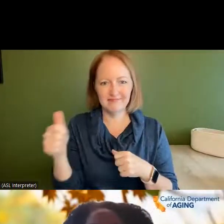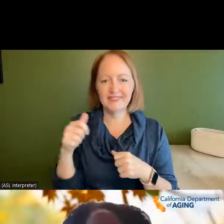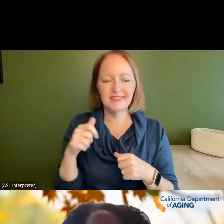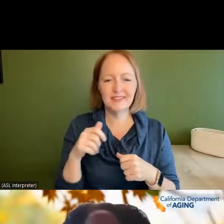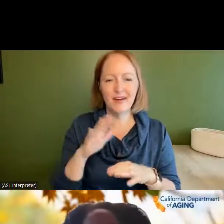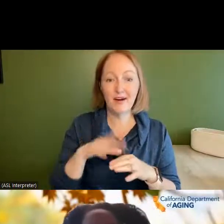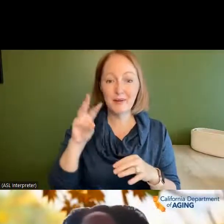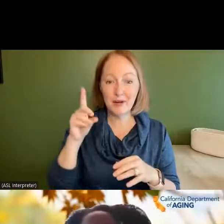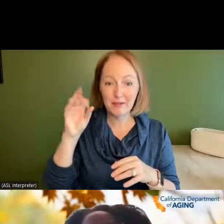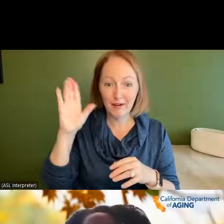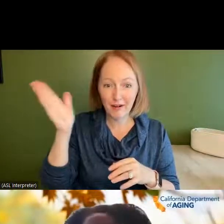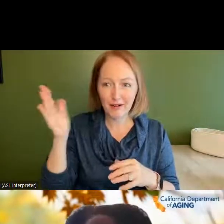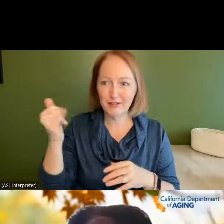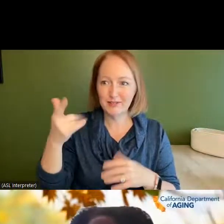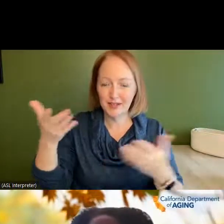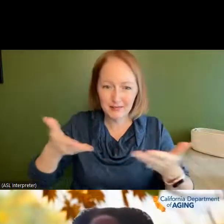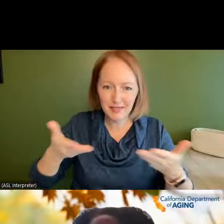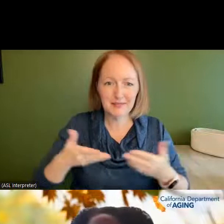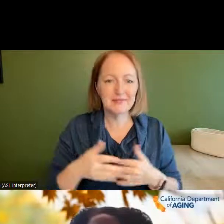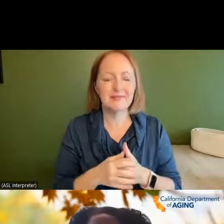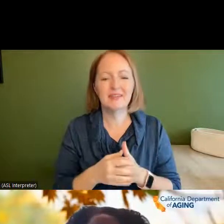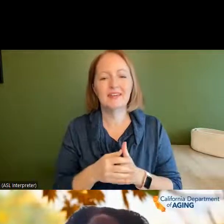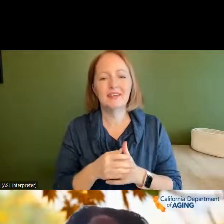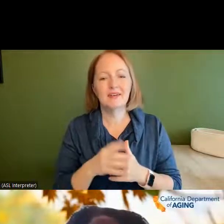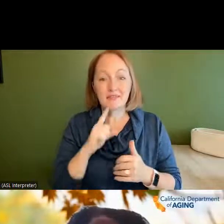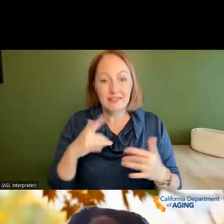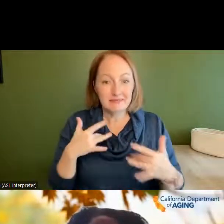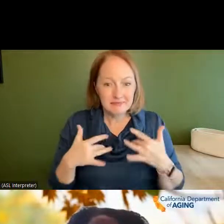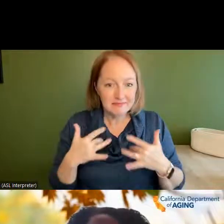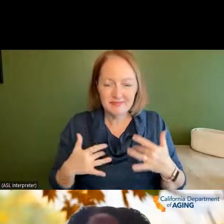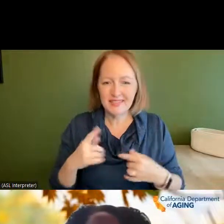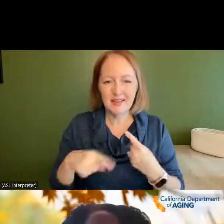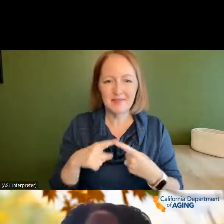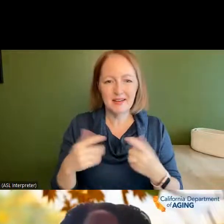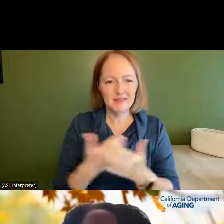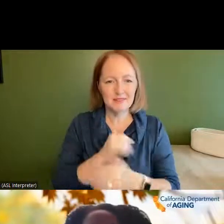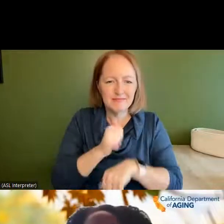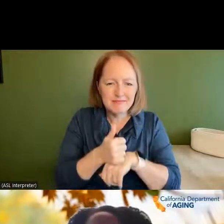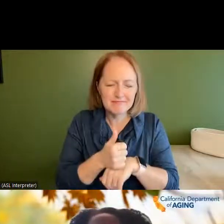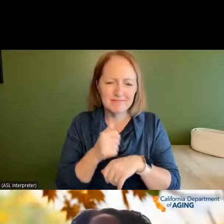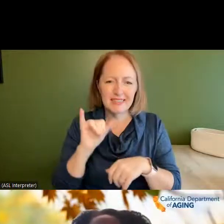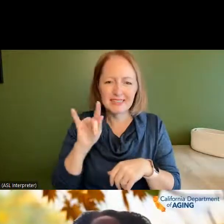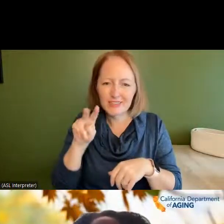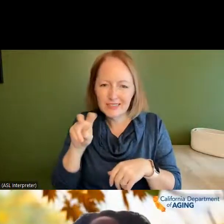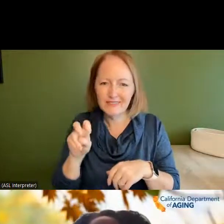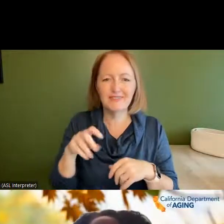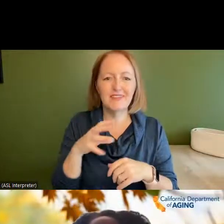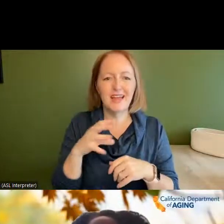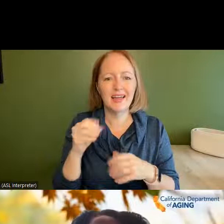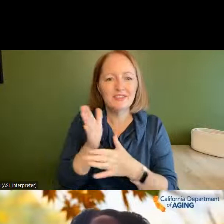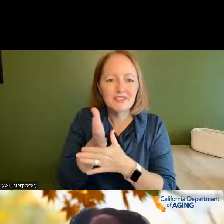the webinar now. We are really excited about this new initiative and to